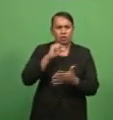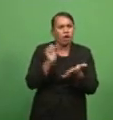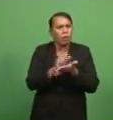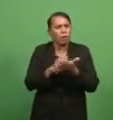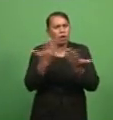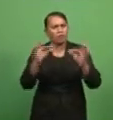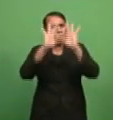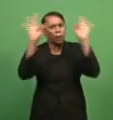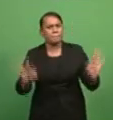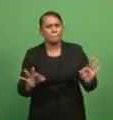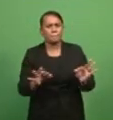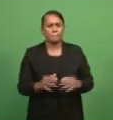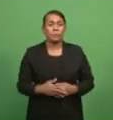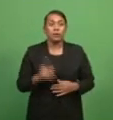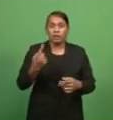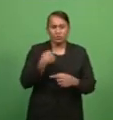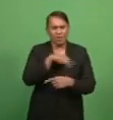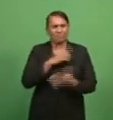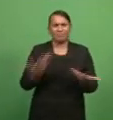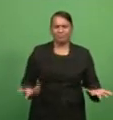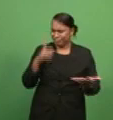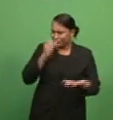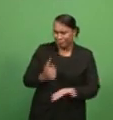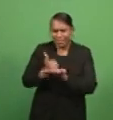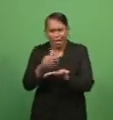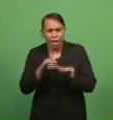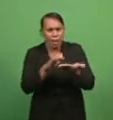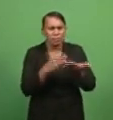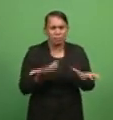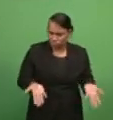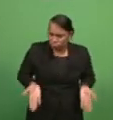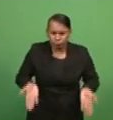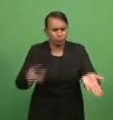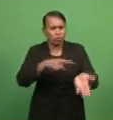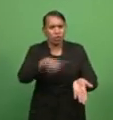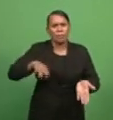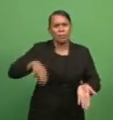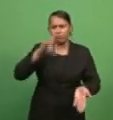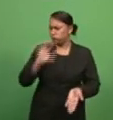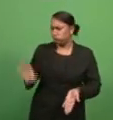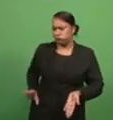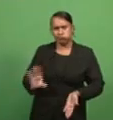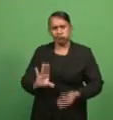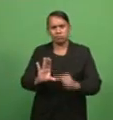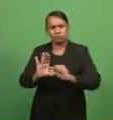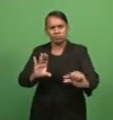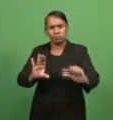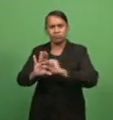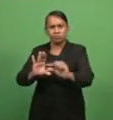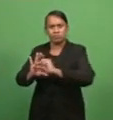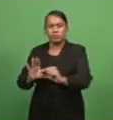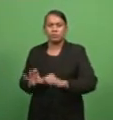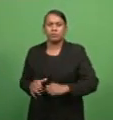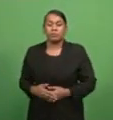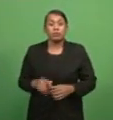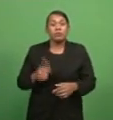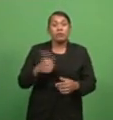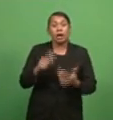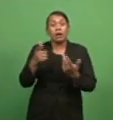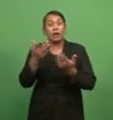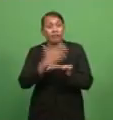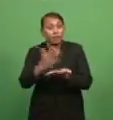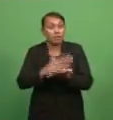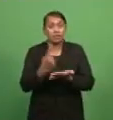assist our members who are their employees. The FNPF says proper